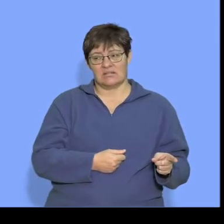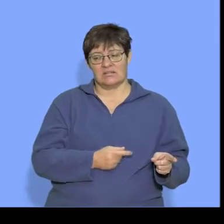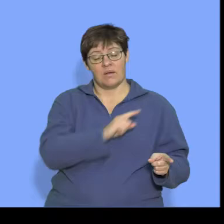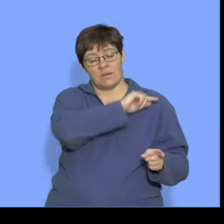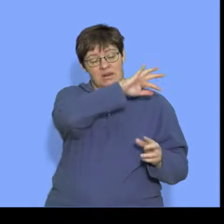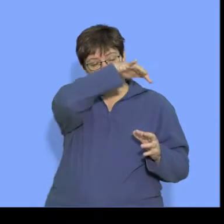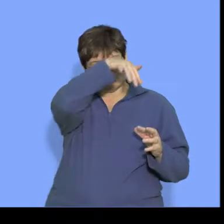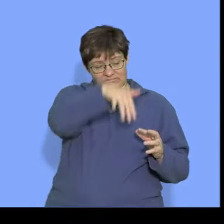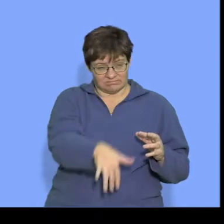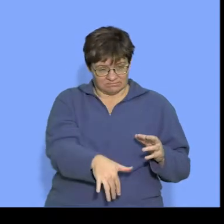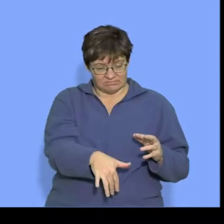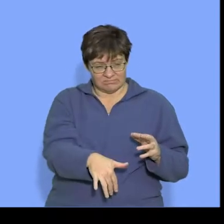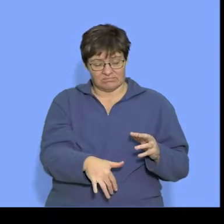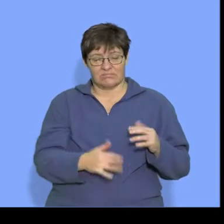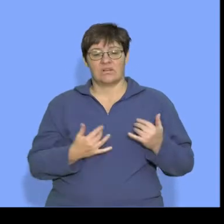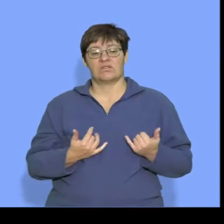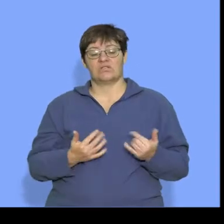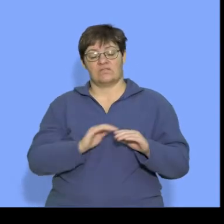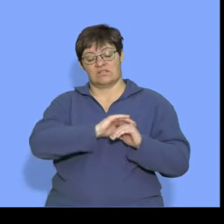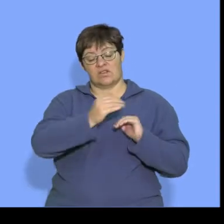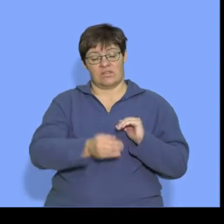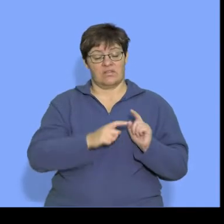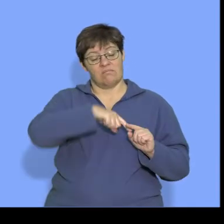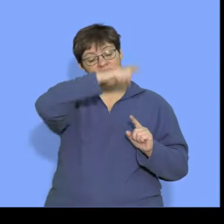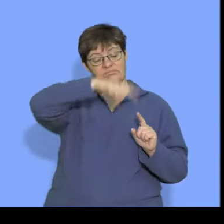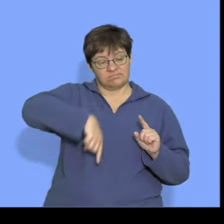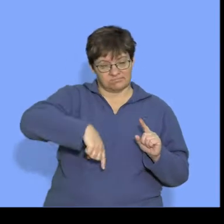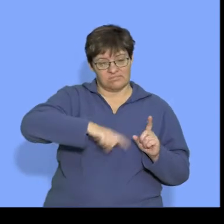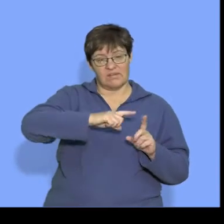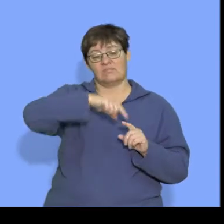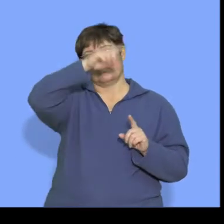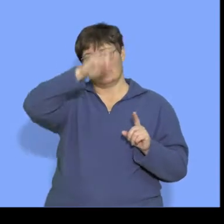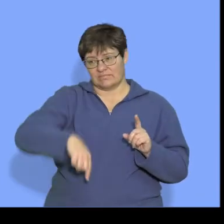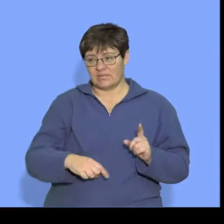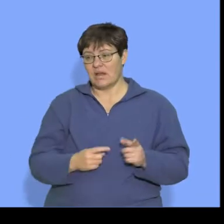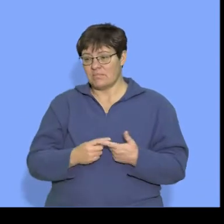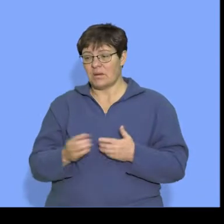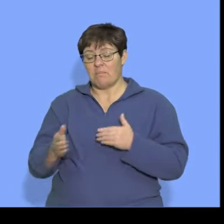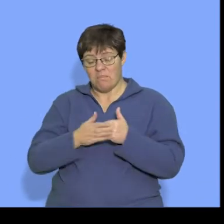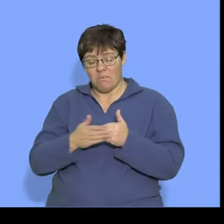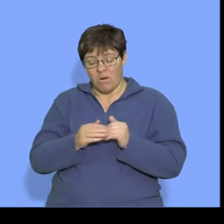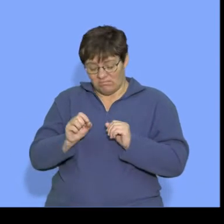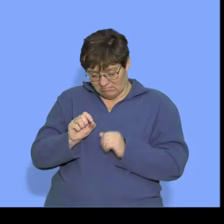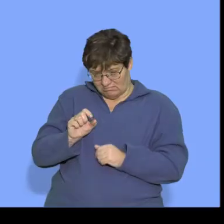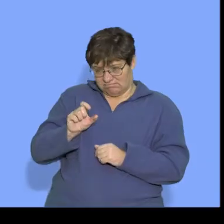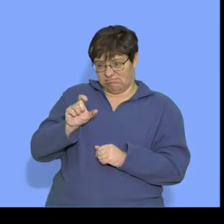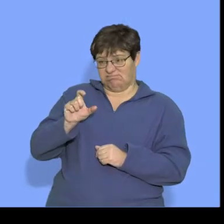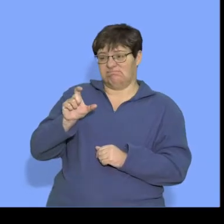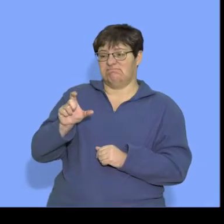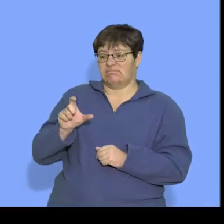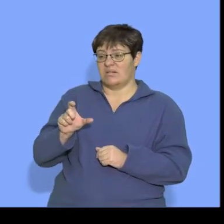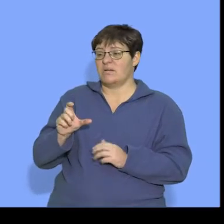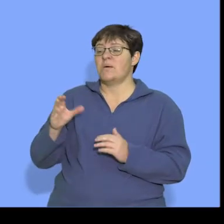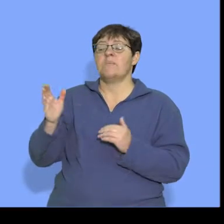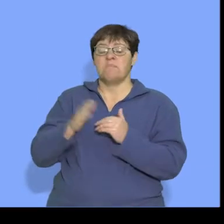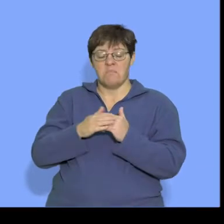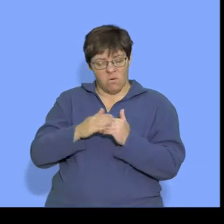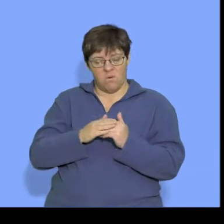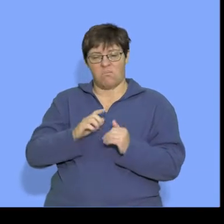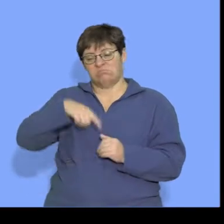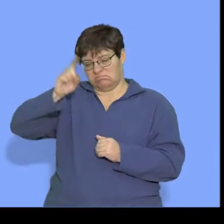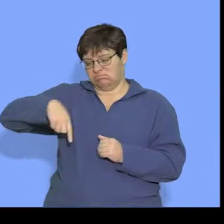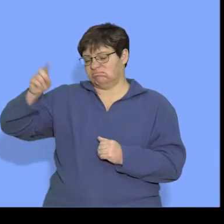back onto the surface of the Earth. However, with increased greenhouse gases, we find that more of the radiation